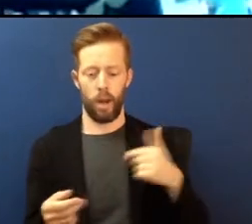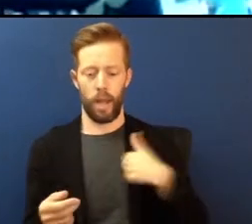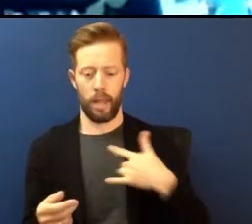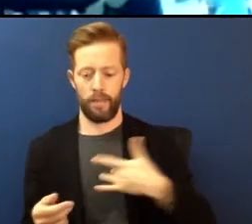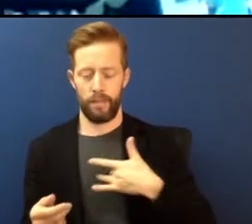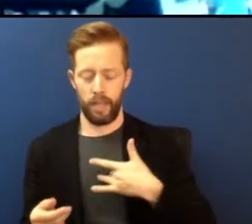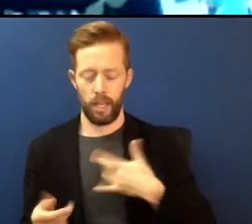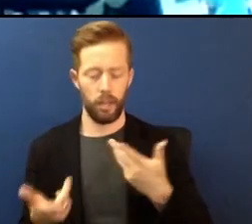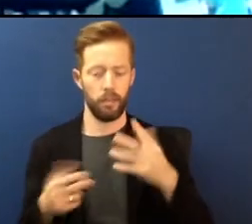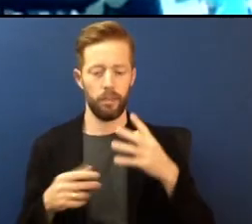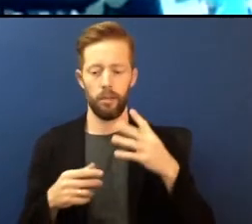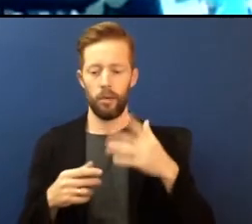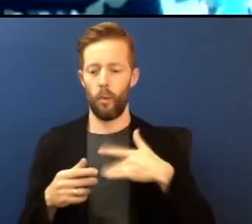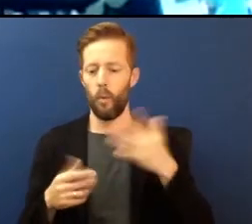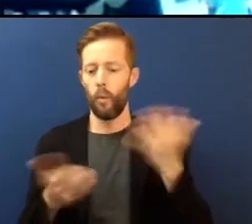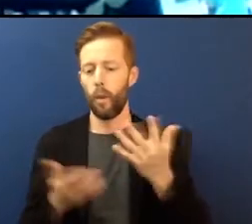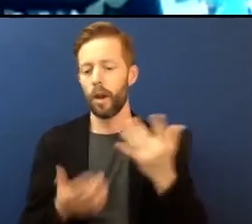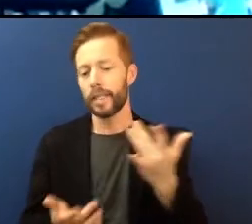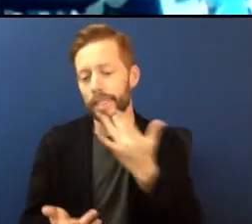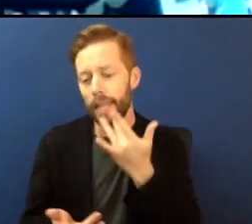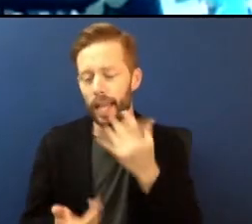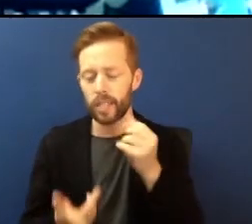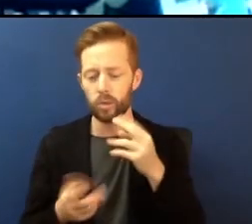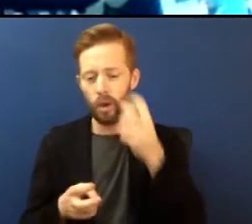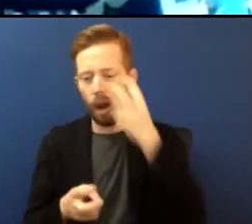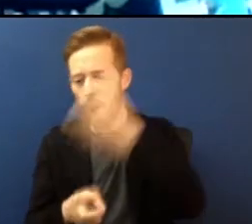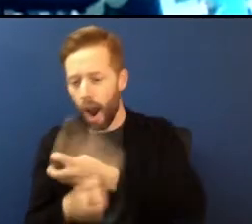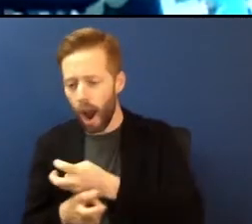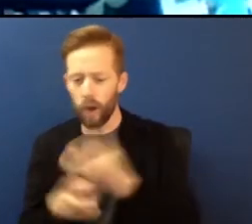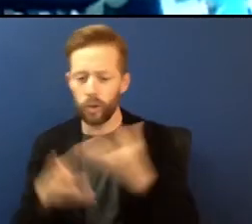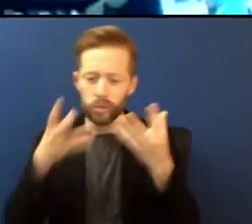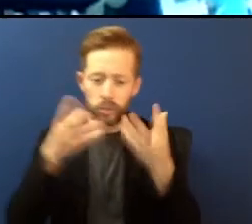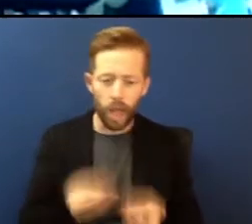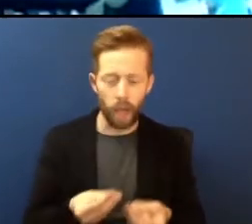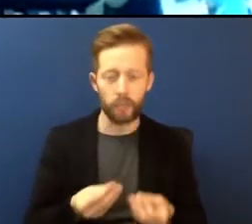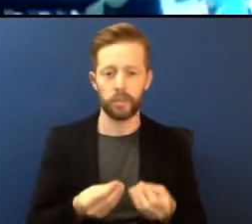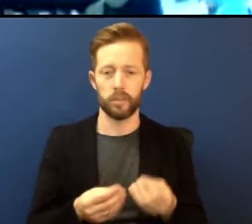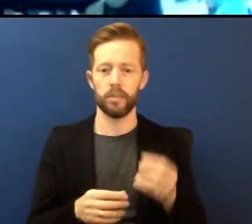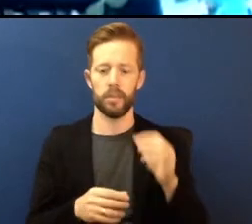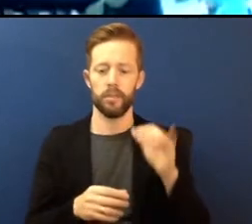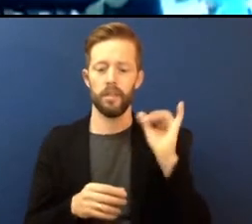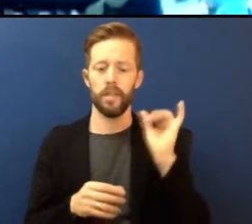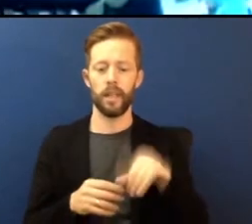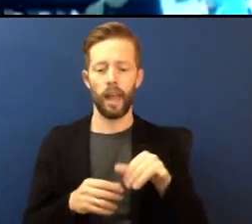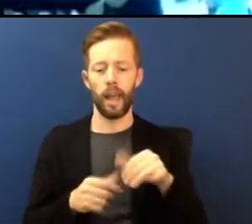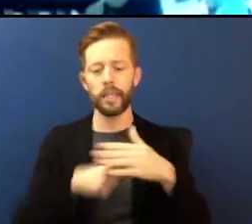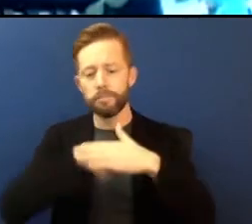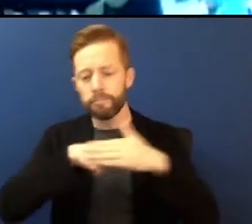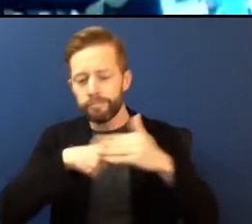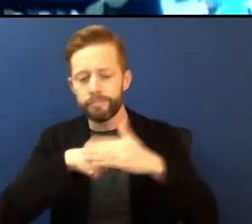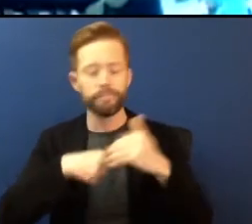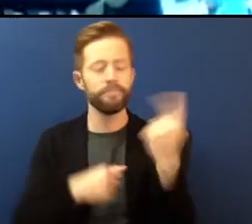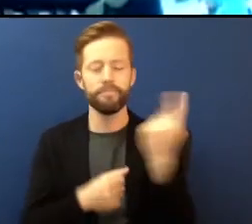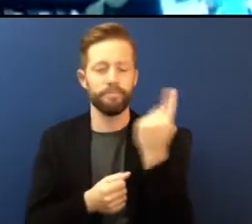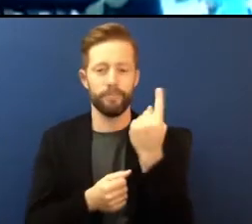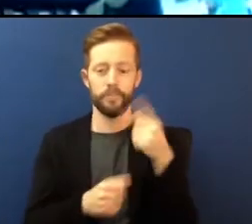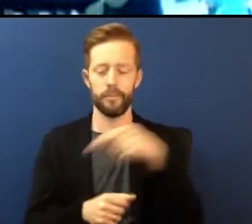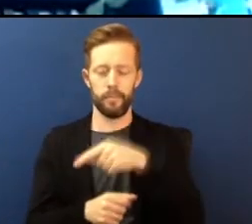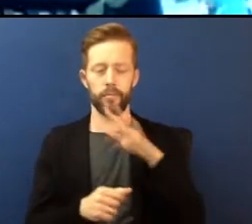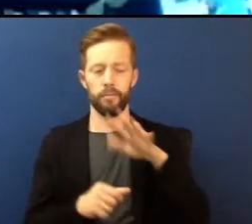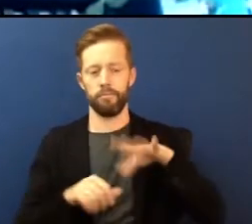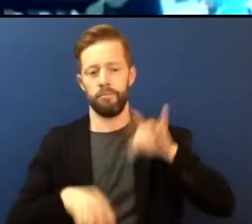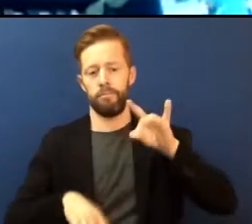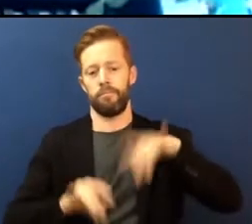the sensations they're having, or if they grab some object that's hard, or a squishy toy, that's squishy or that's